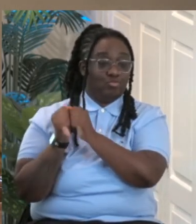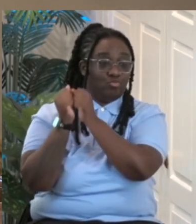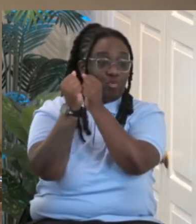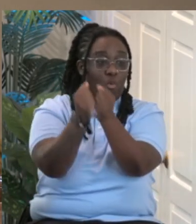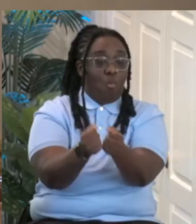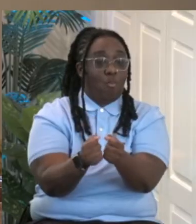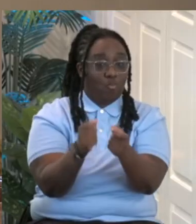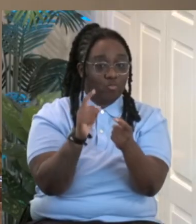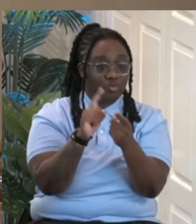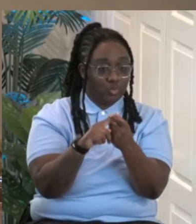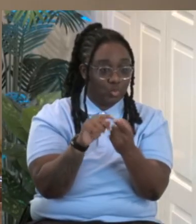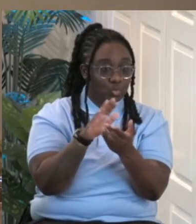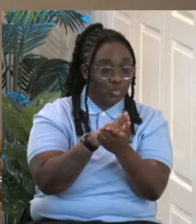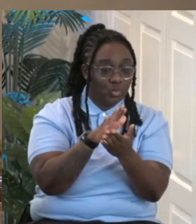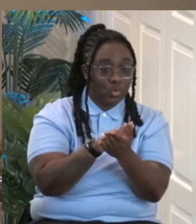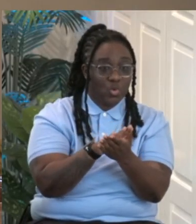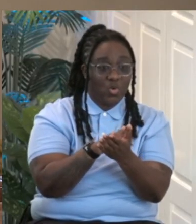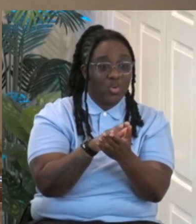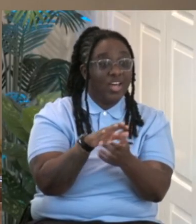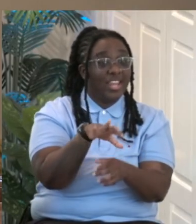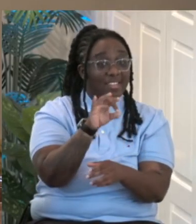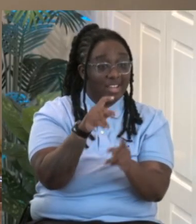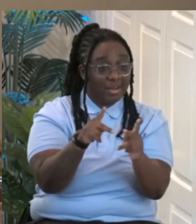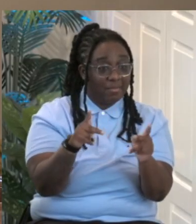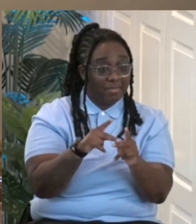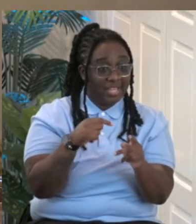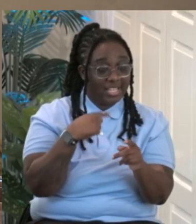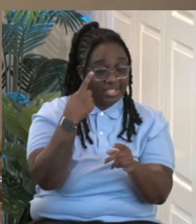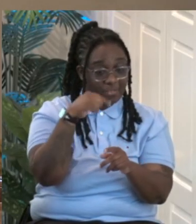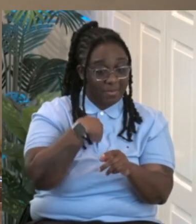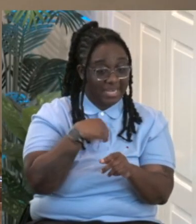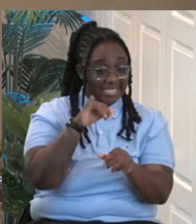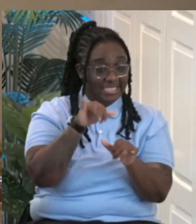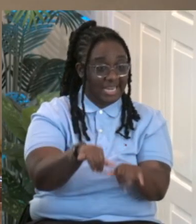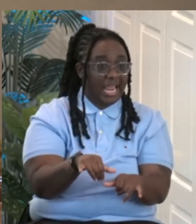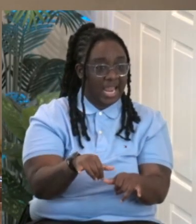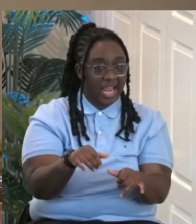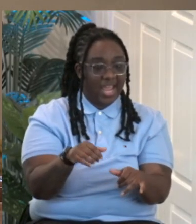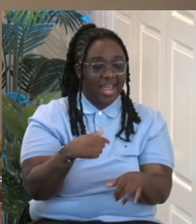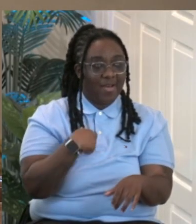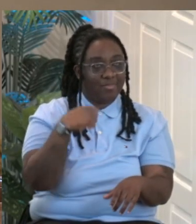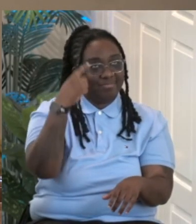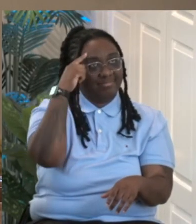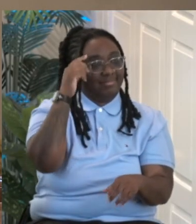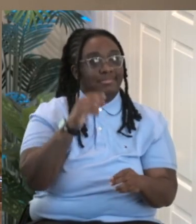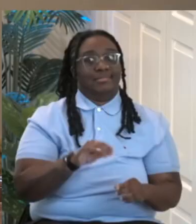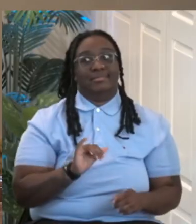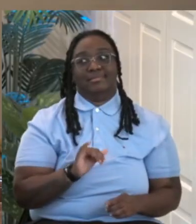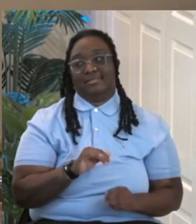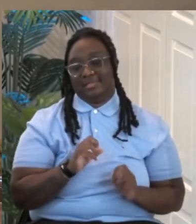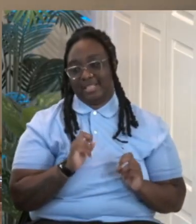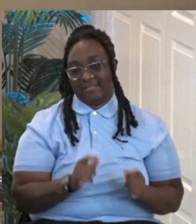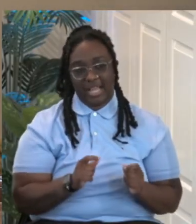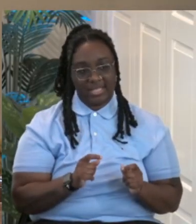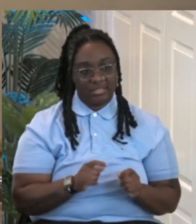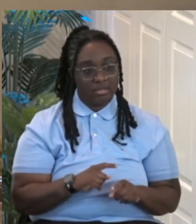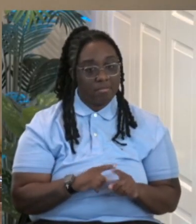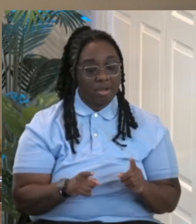me to stay, and there you go. I said, wow, that was fast. All of a sudden, it happened. Well,